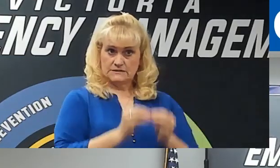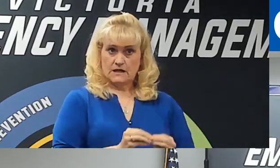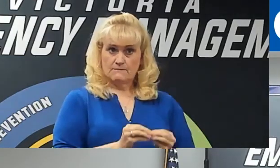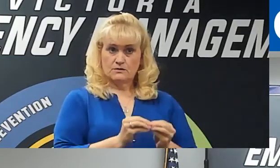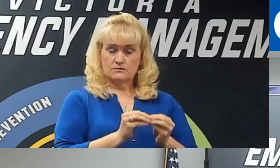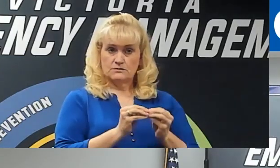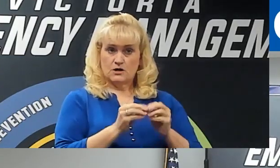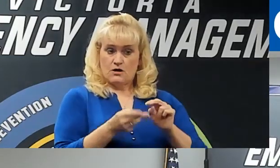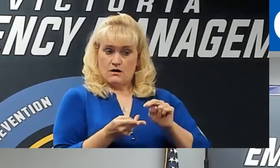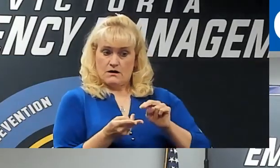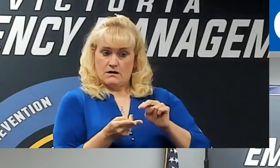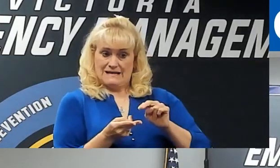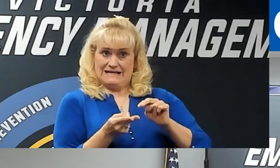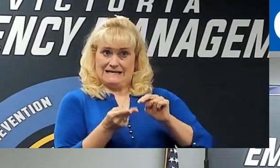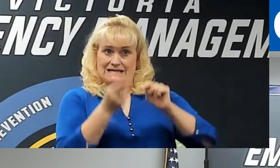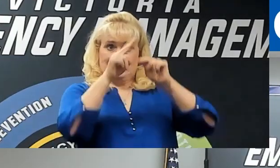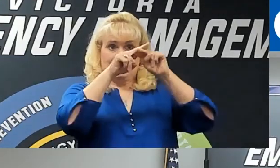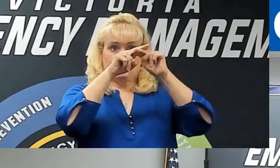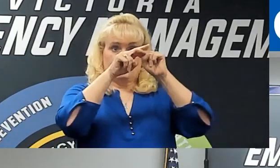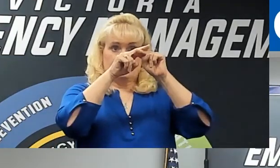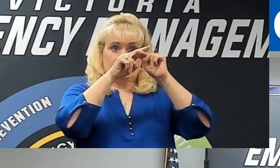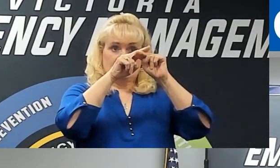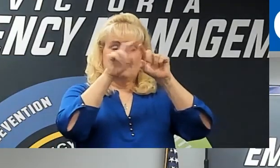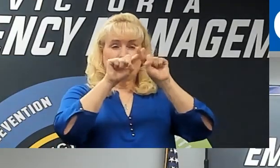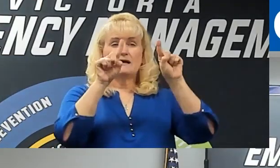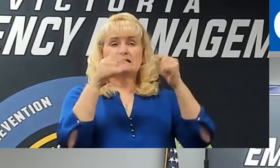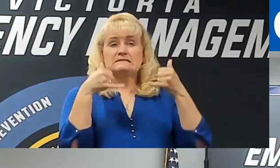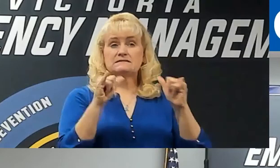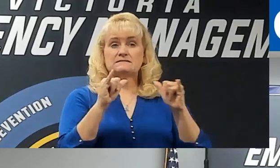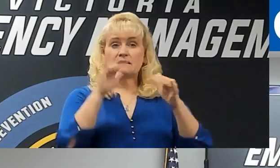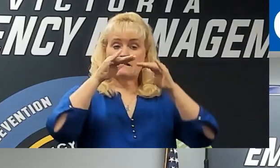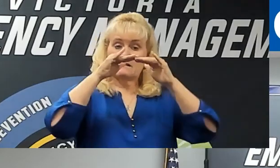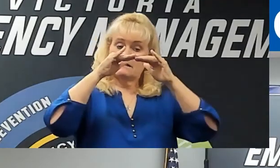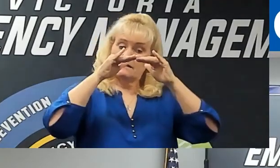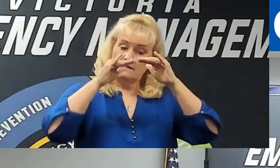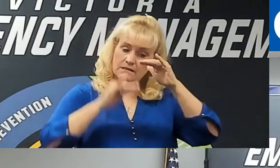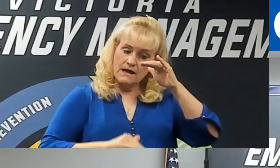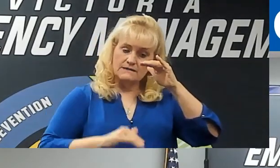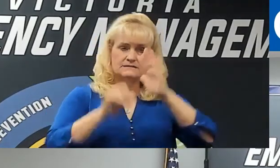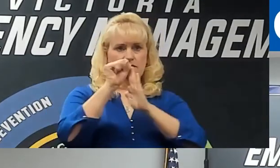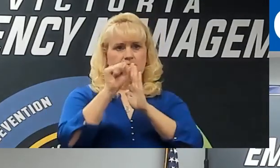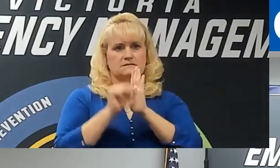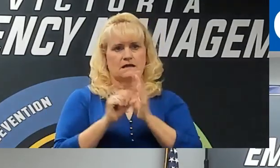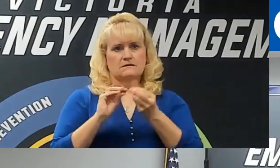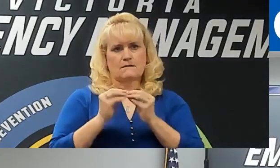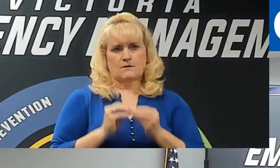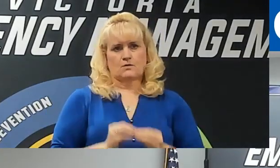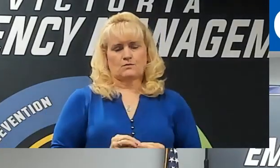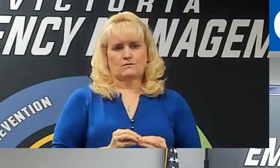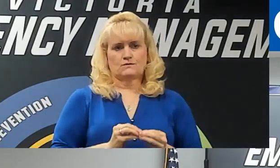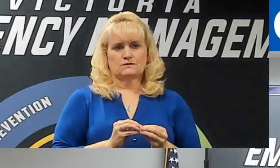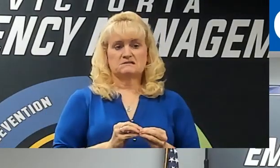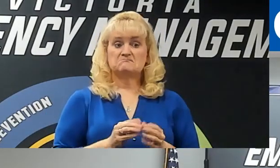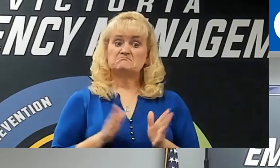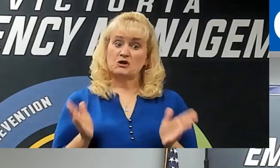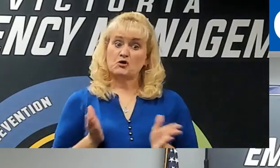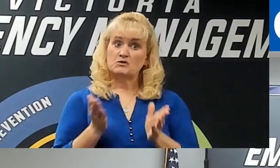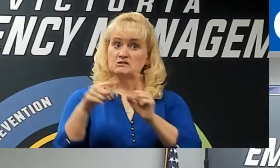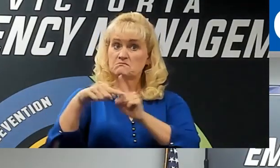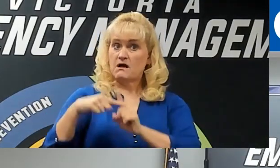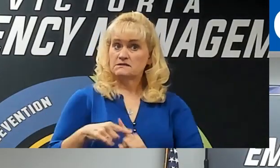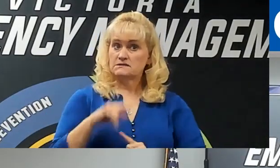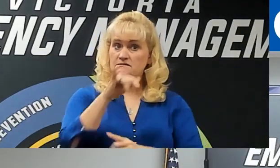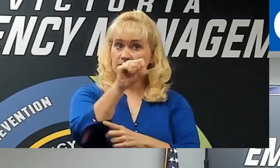goals are, but less than what the state is seeing. And that's encouraging. But what we've got to really be cognizant of